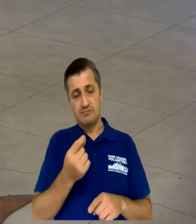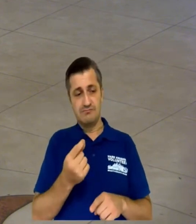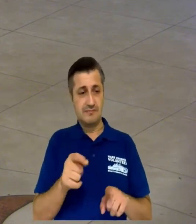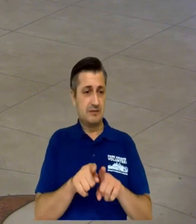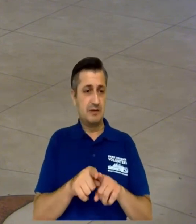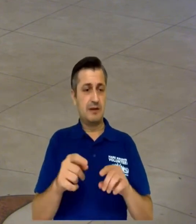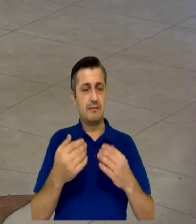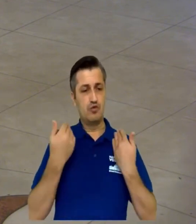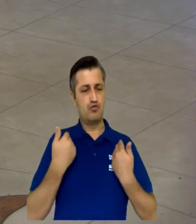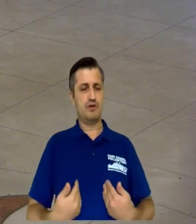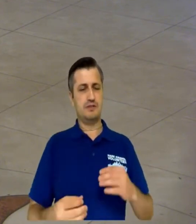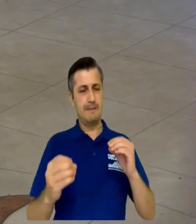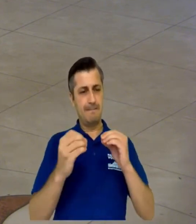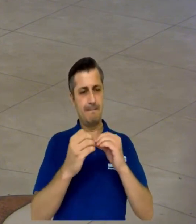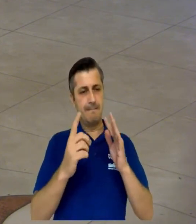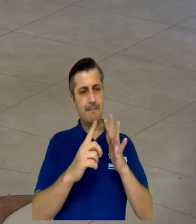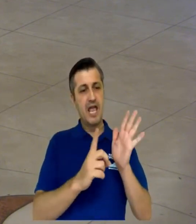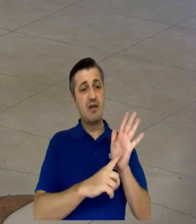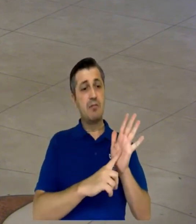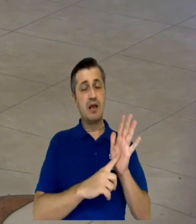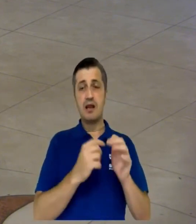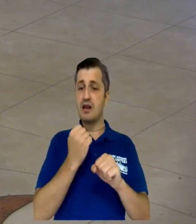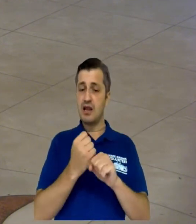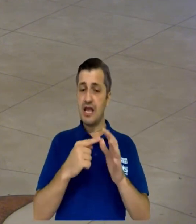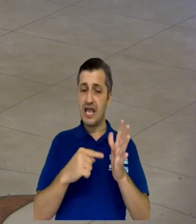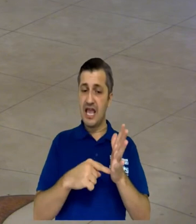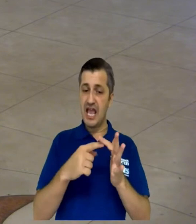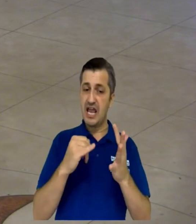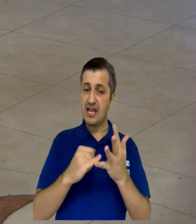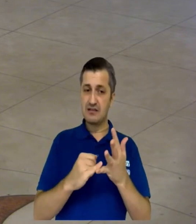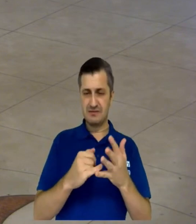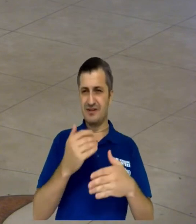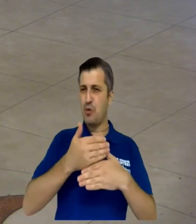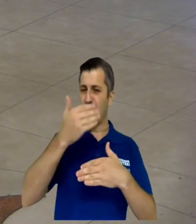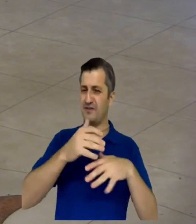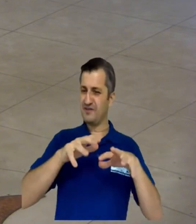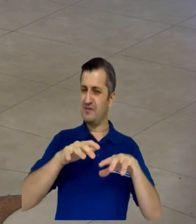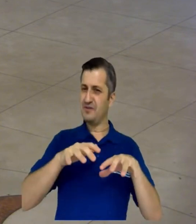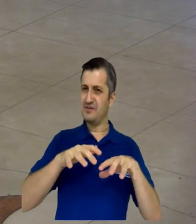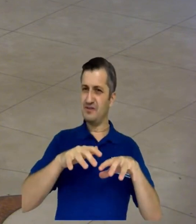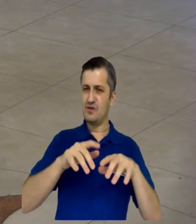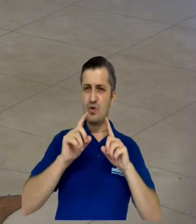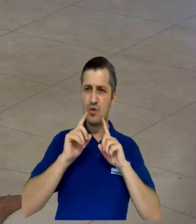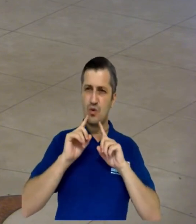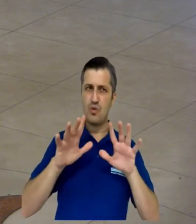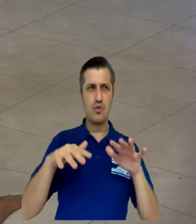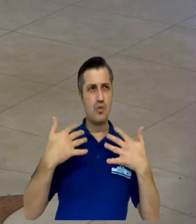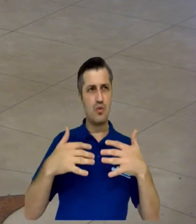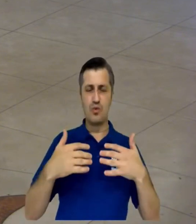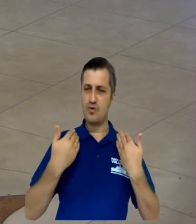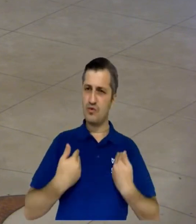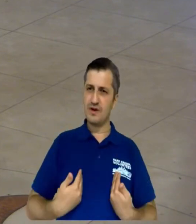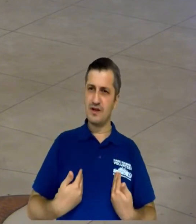he is extremely wealthy, but he couldn't maintain his own family even. I think he's now divorced. He couldn't